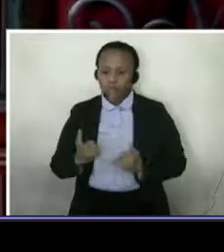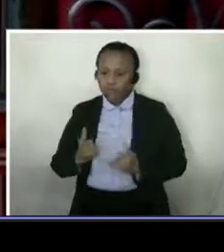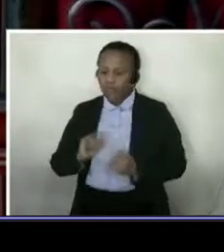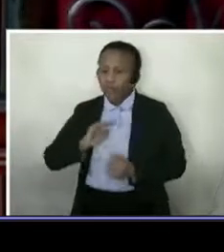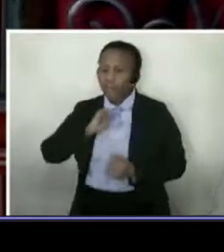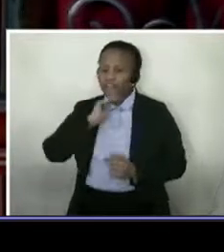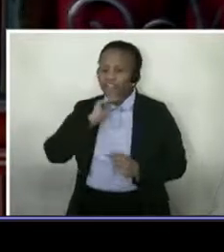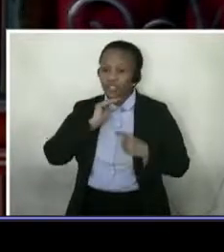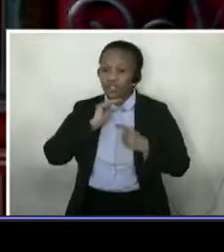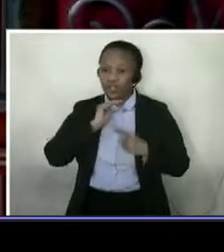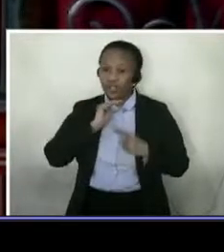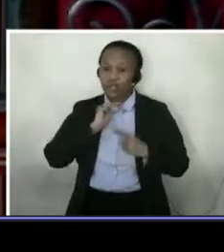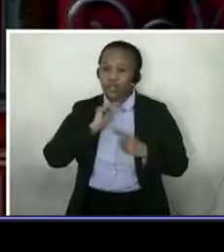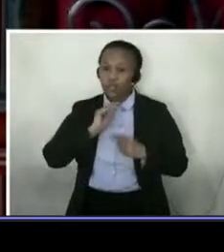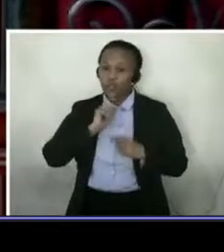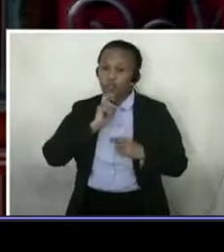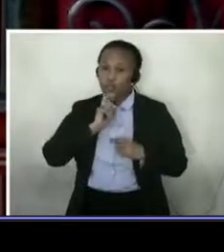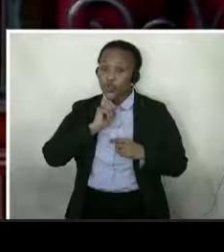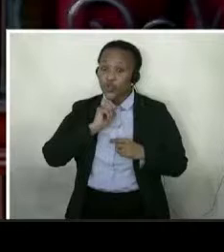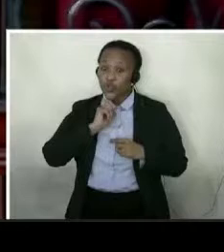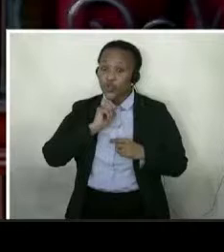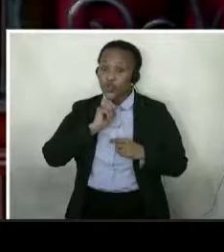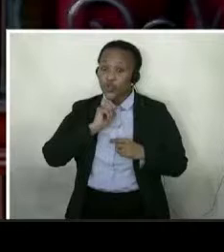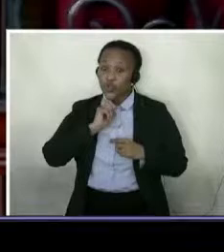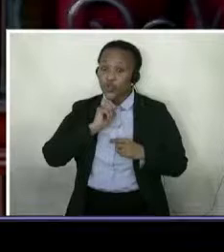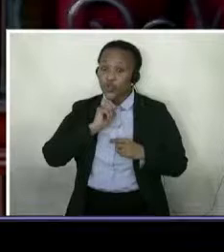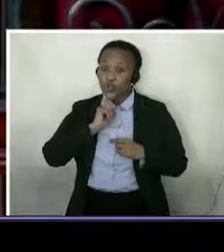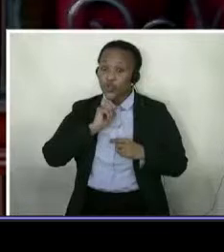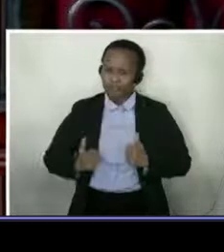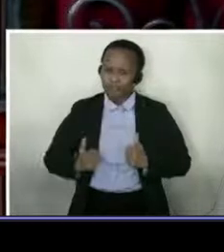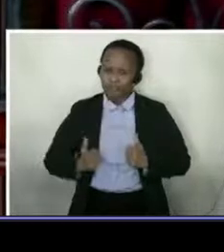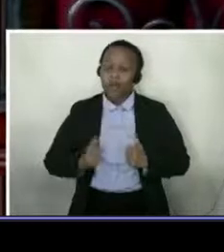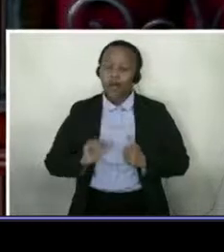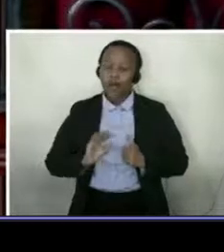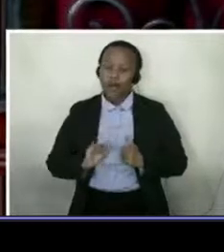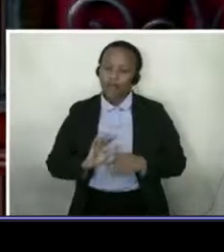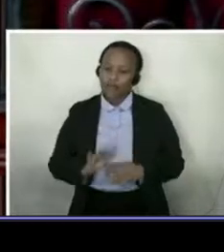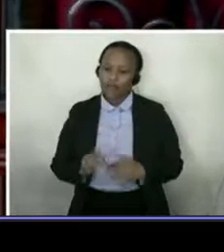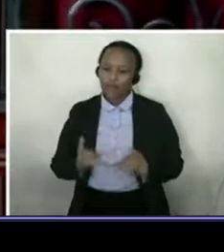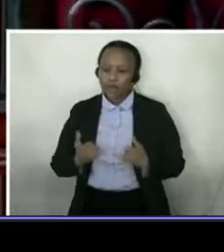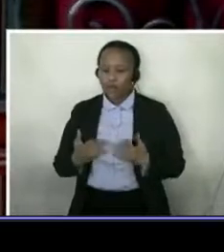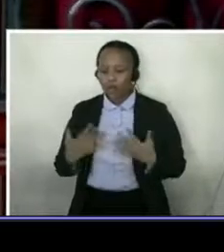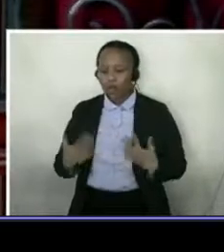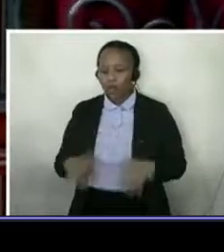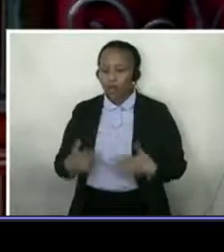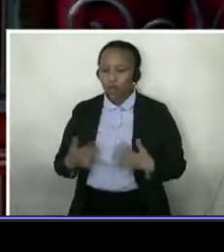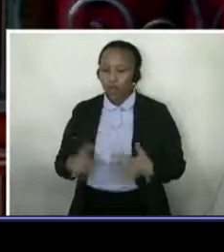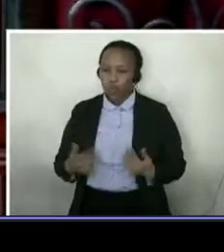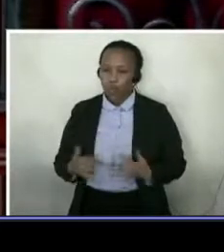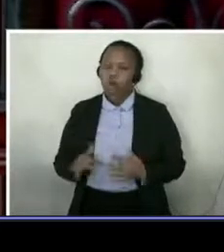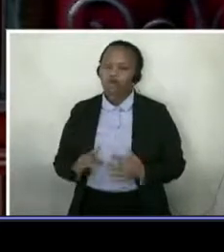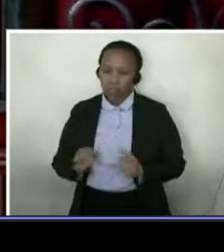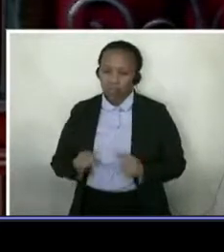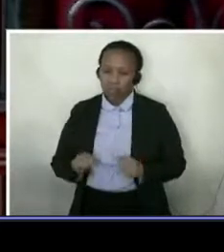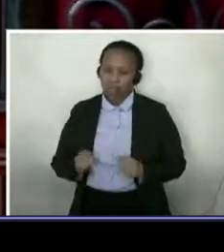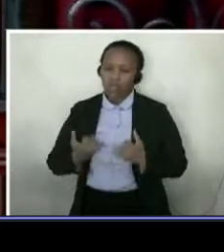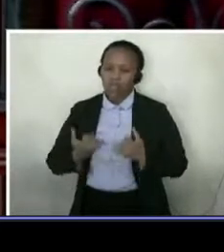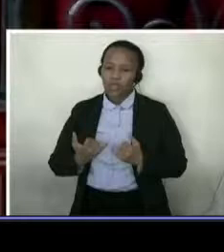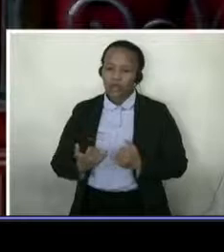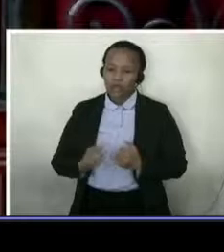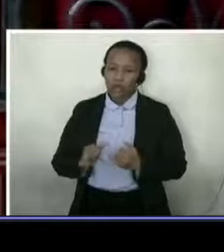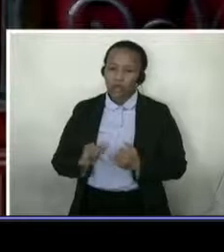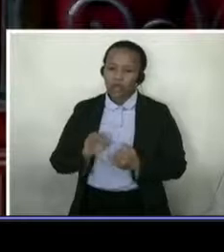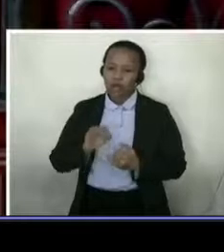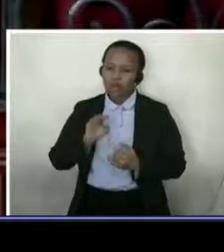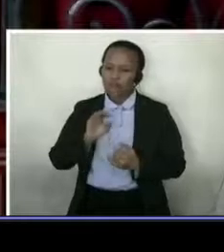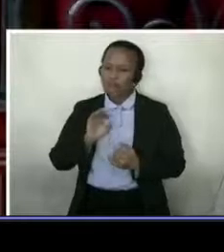is seen really fit and felt. This is indeed commendable. The submission of 423